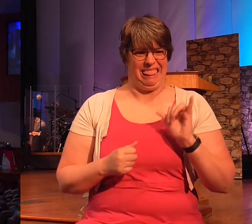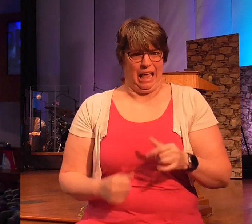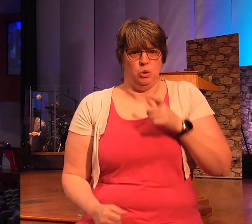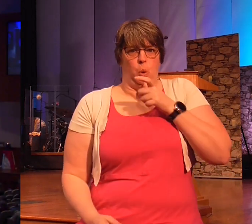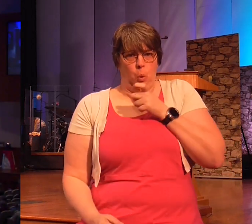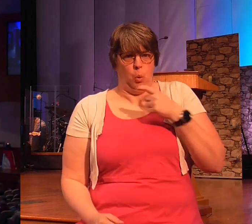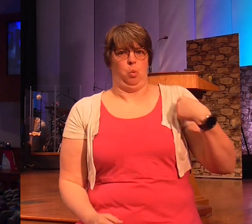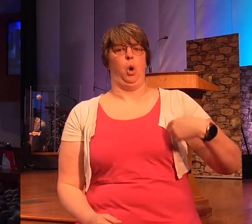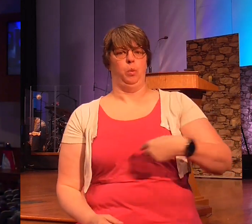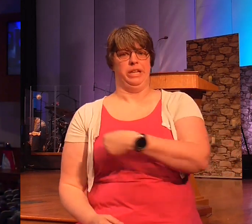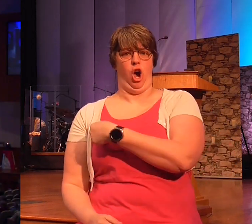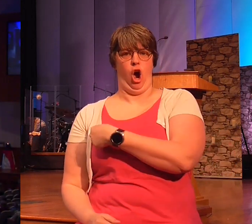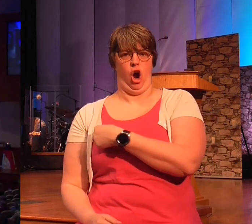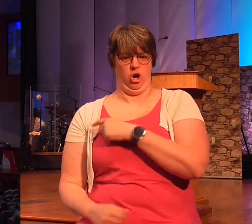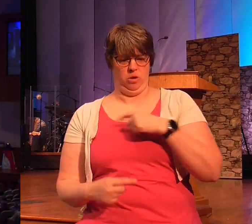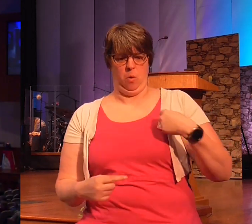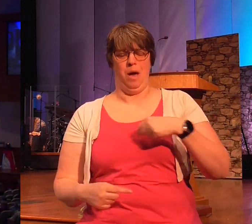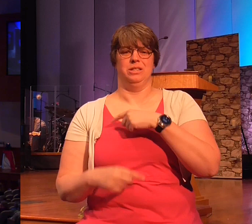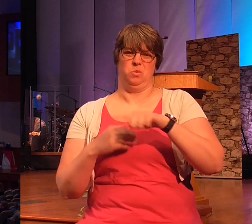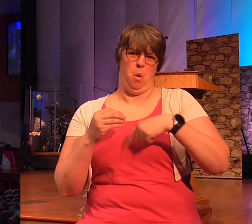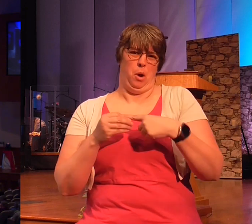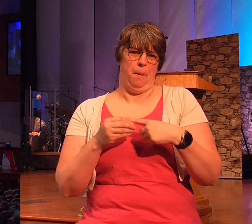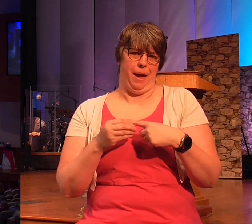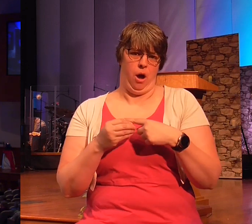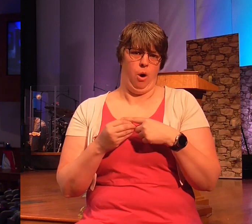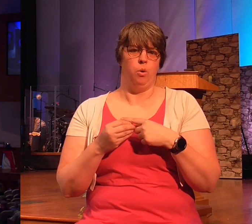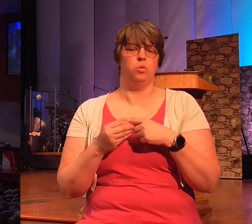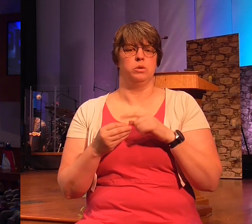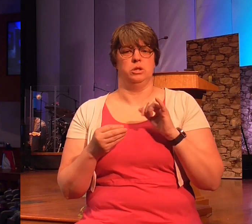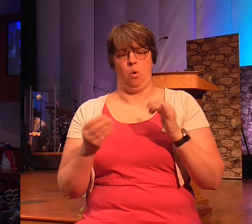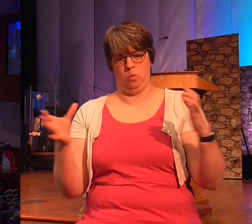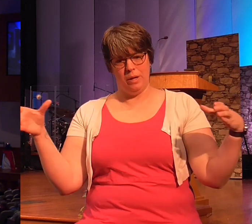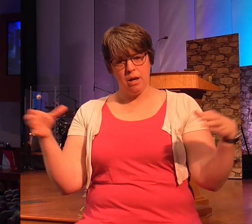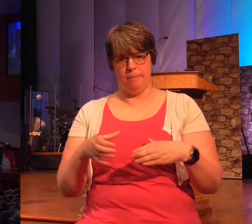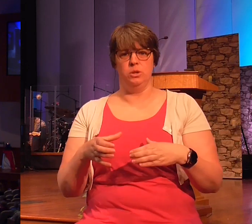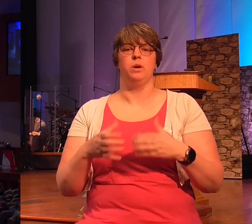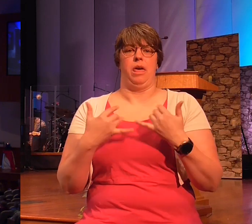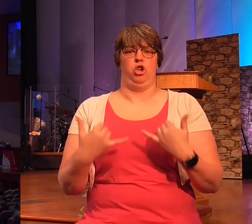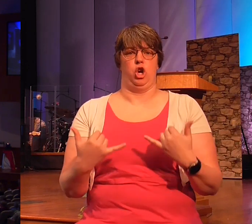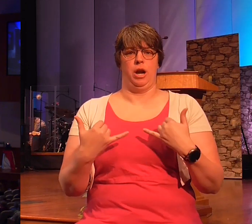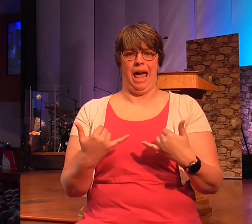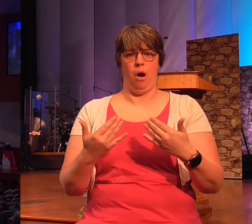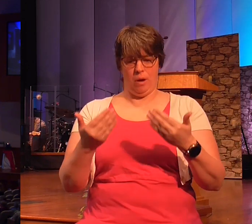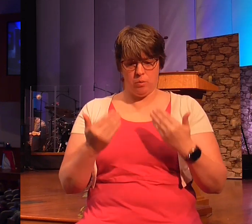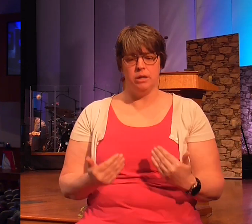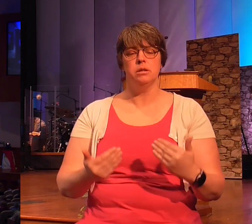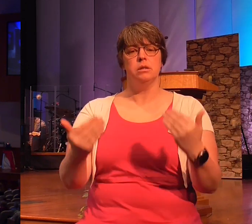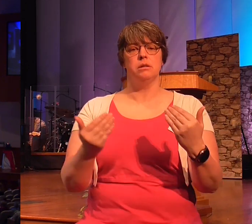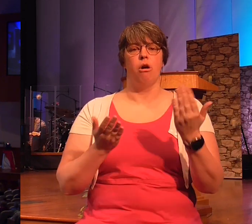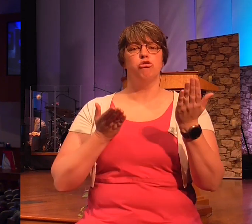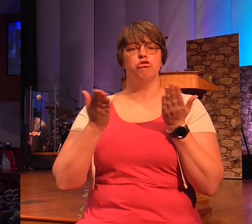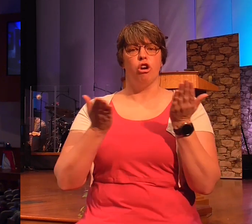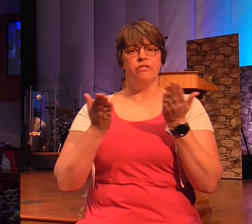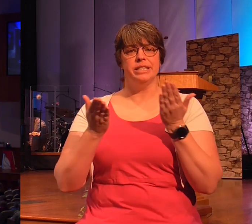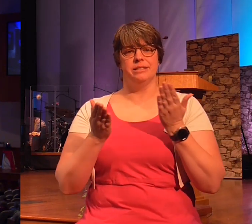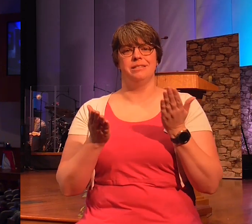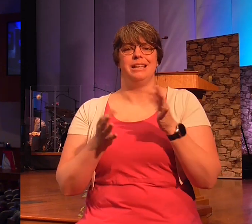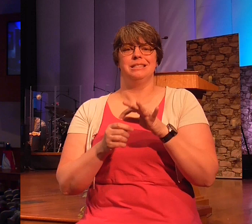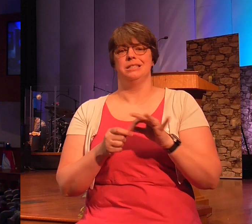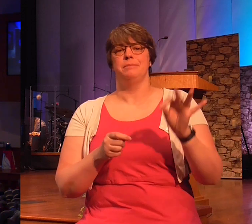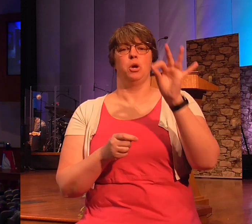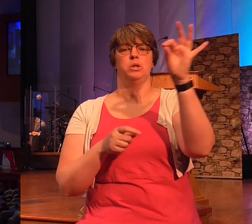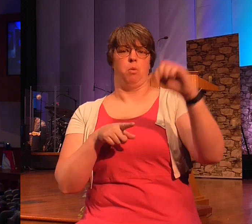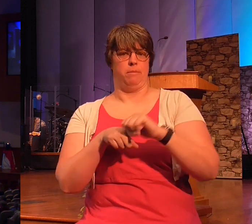are, this is what we are about, and we come together in the truth of this now, and we step into our service in spiritual practice